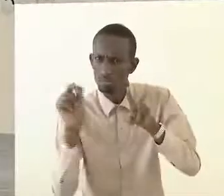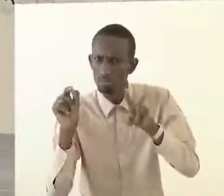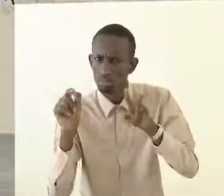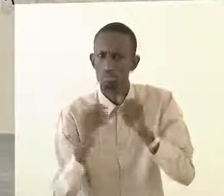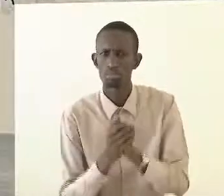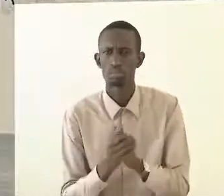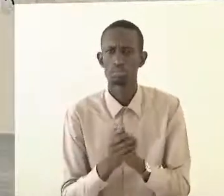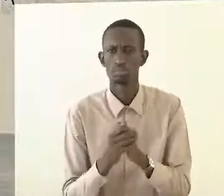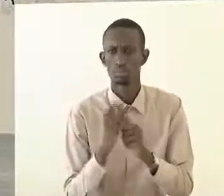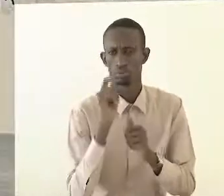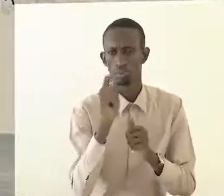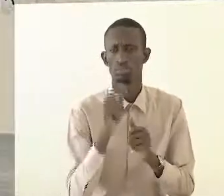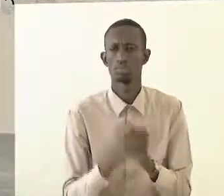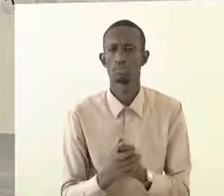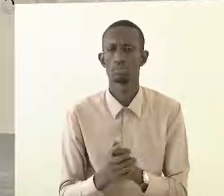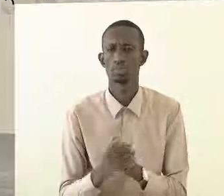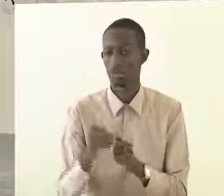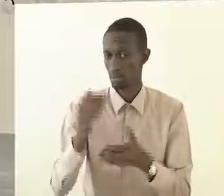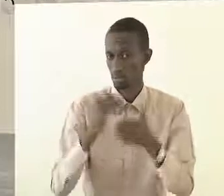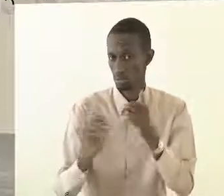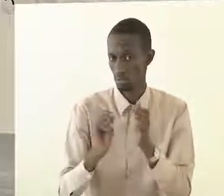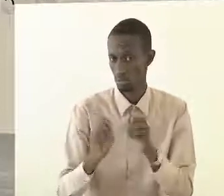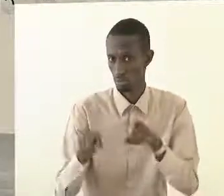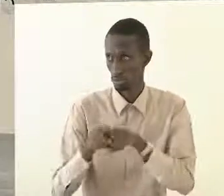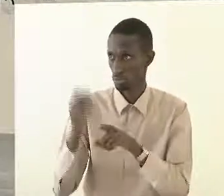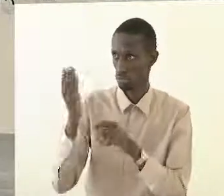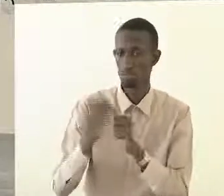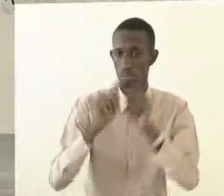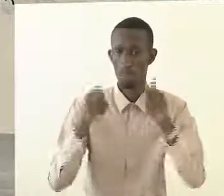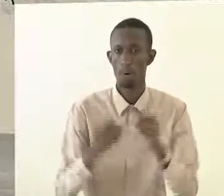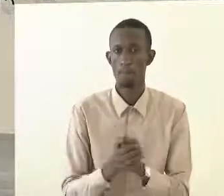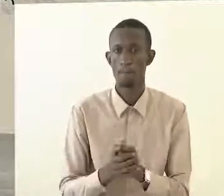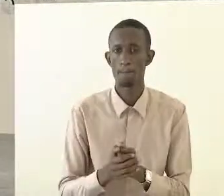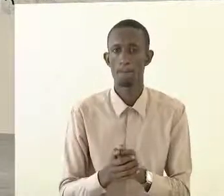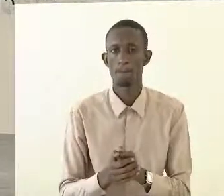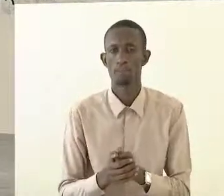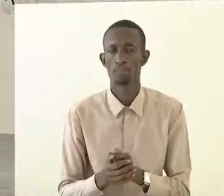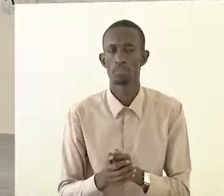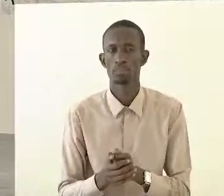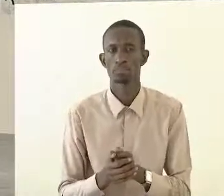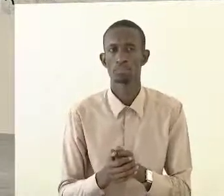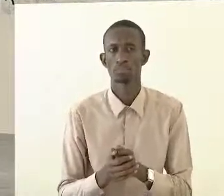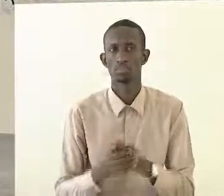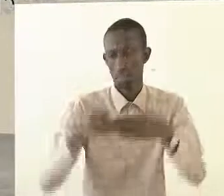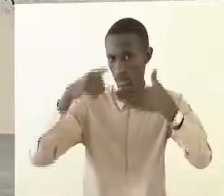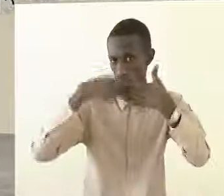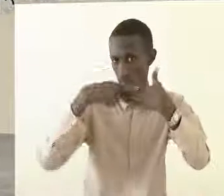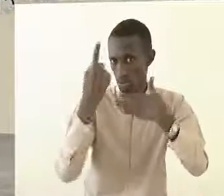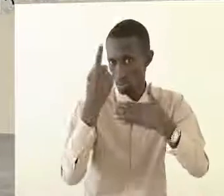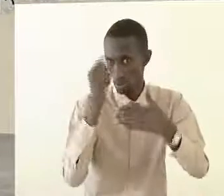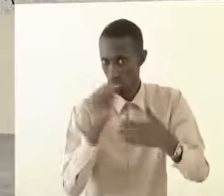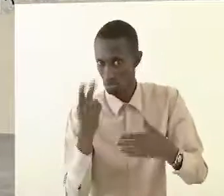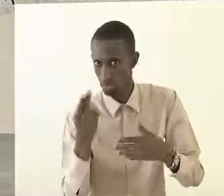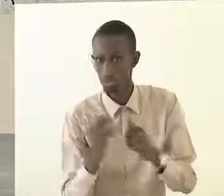t, which can be written like nega half, right? Integral